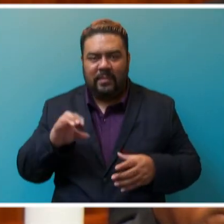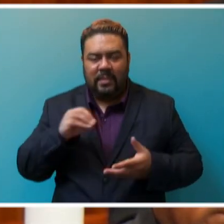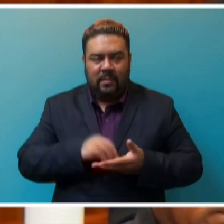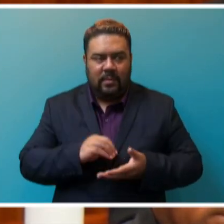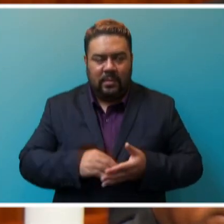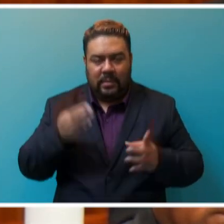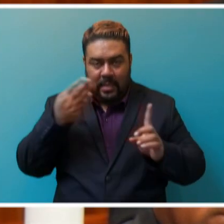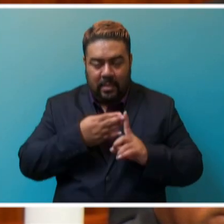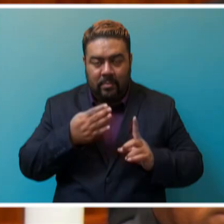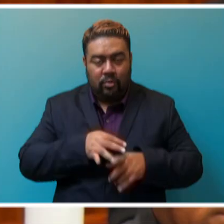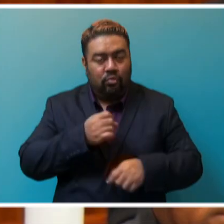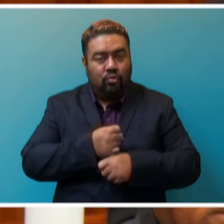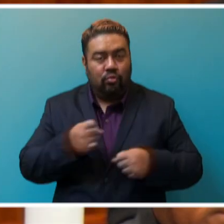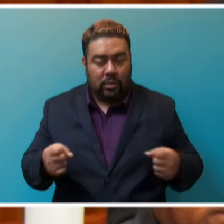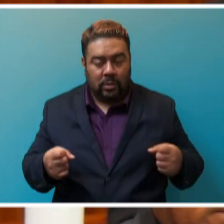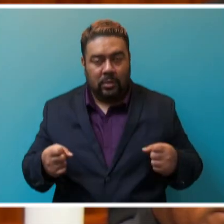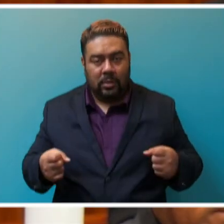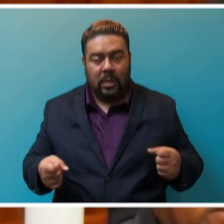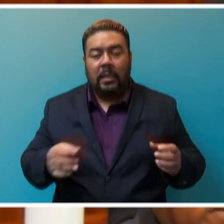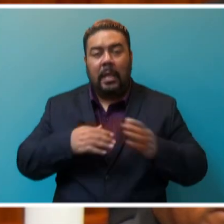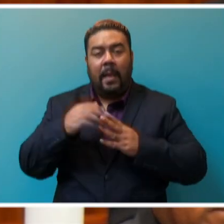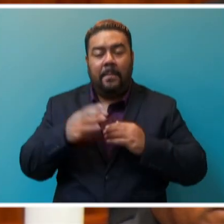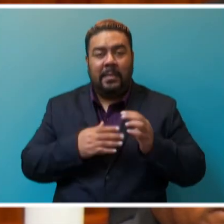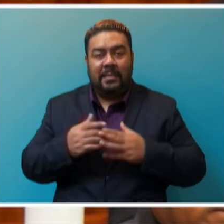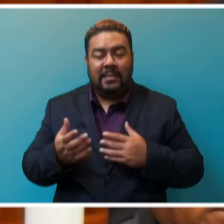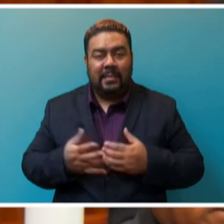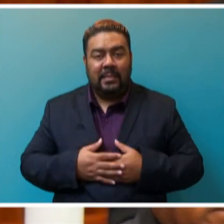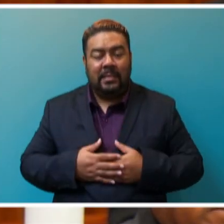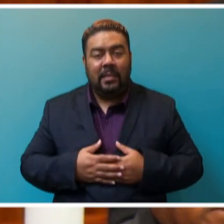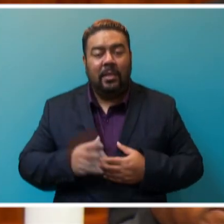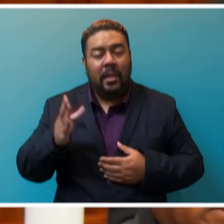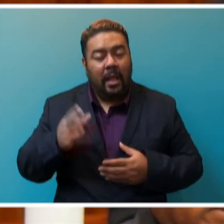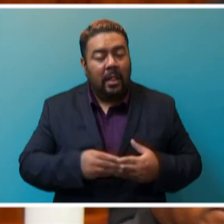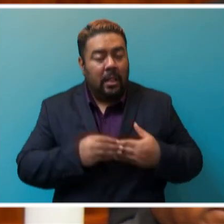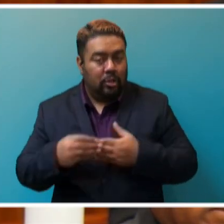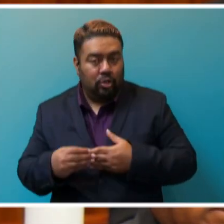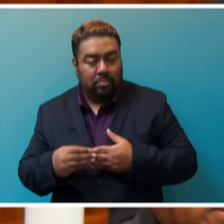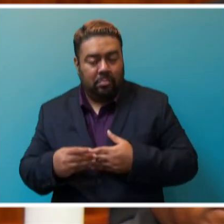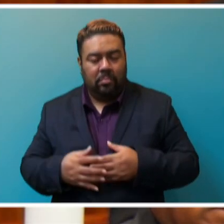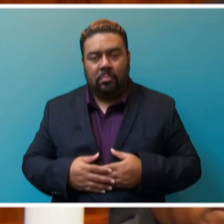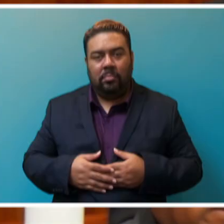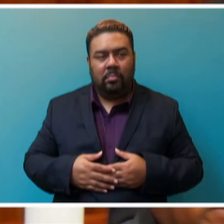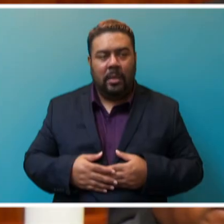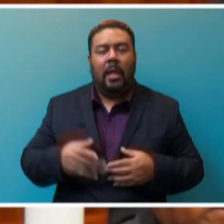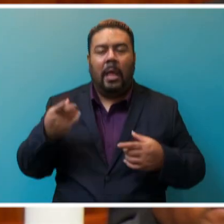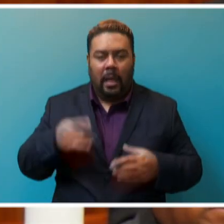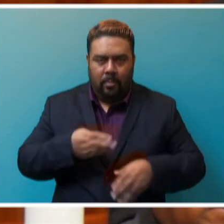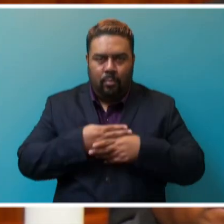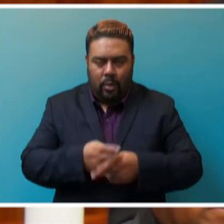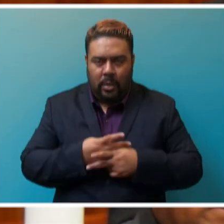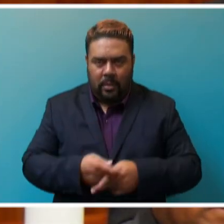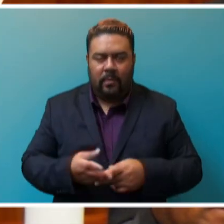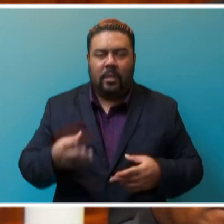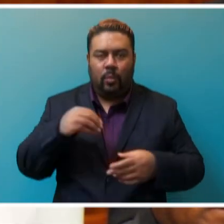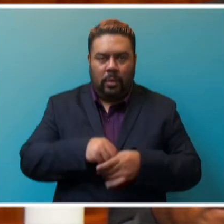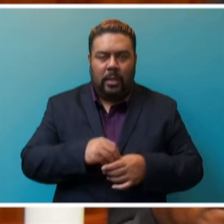at strengthening the capacity development and leadership and productivity within the public